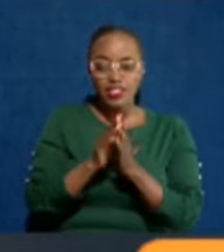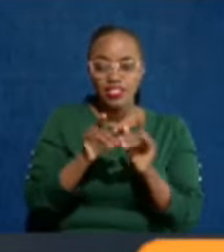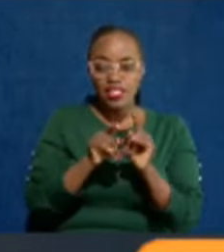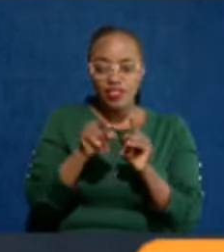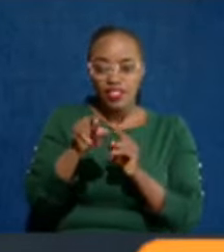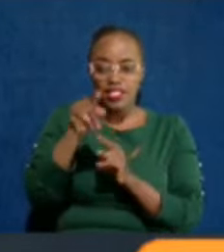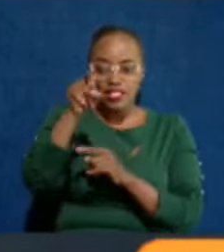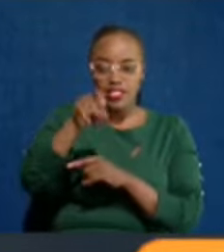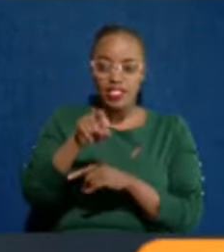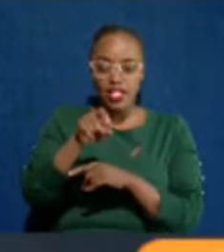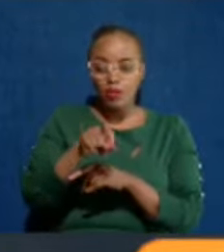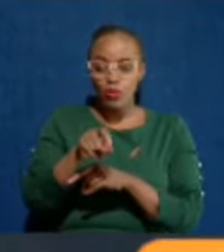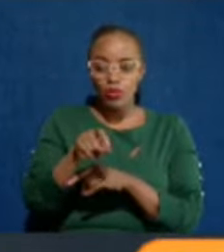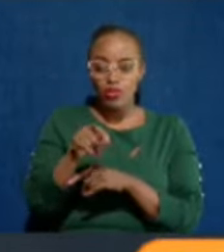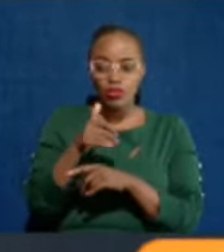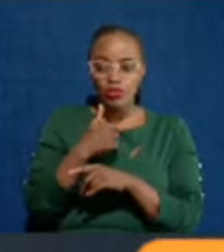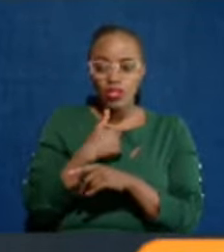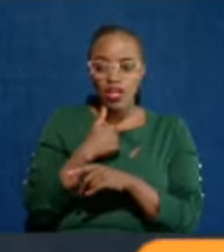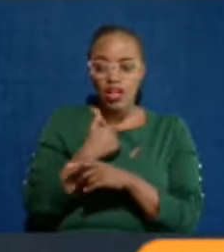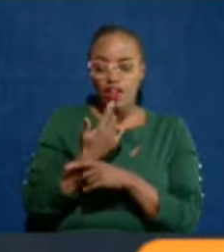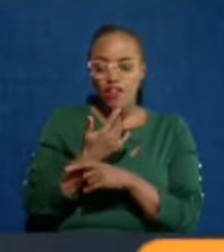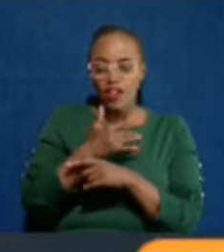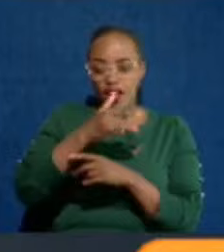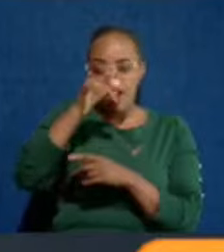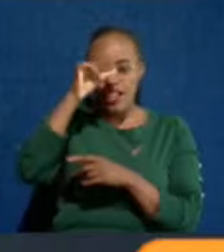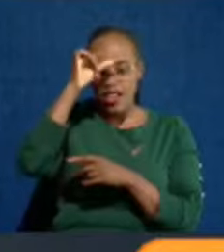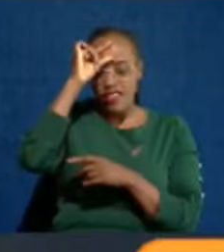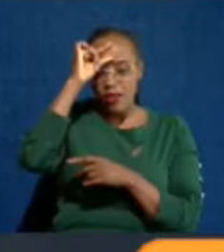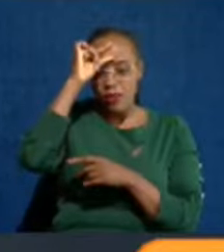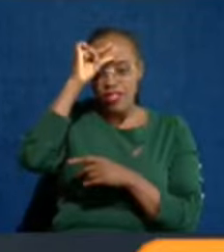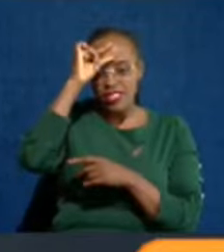this is supposed to be a government